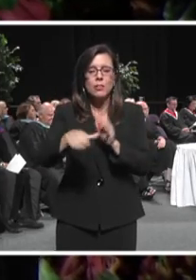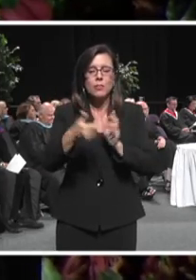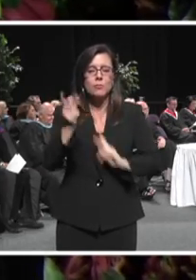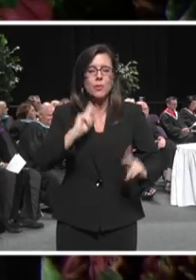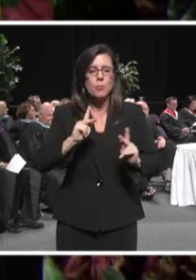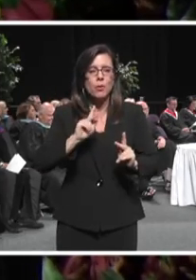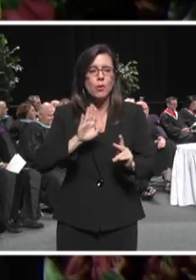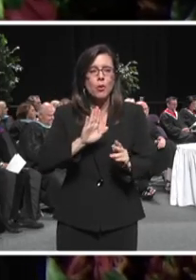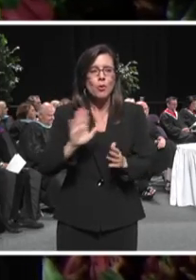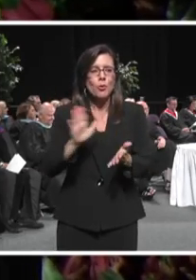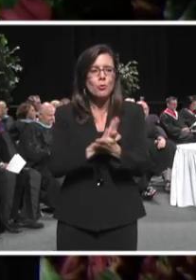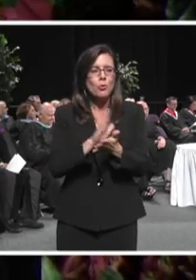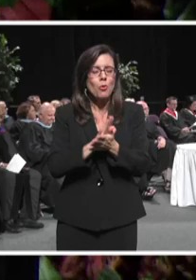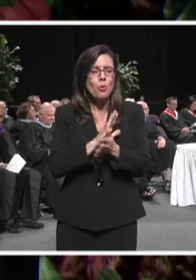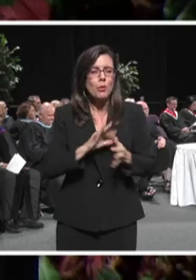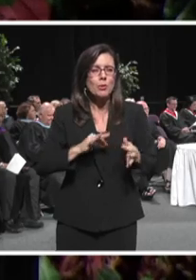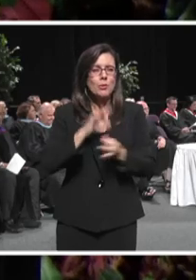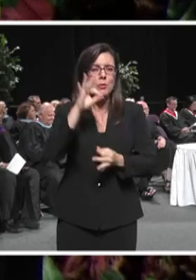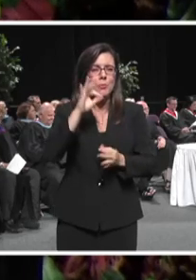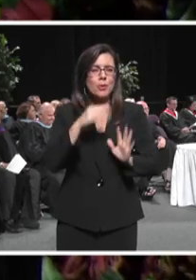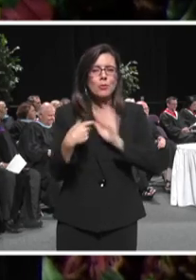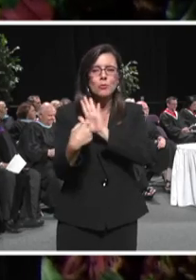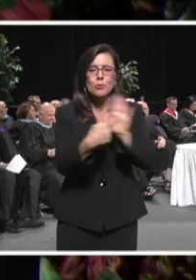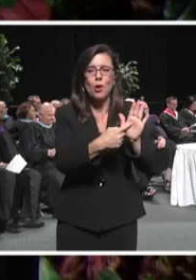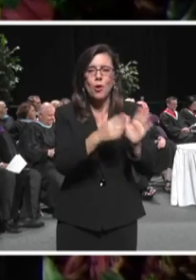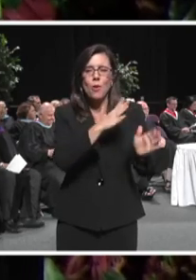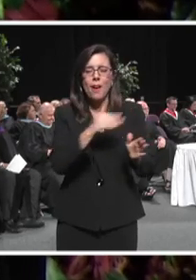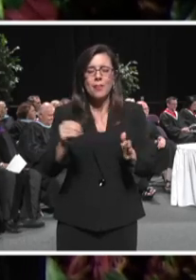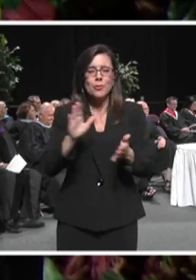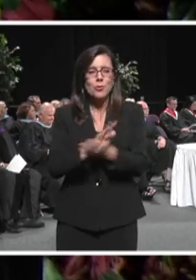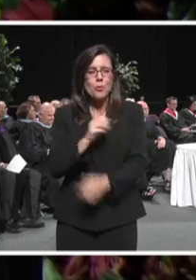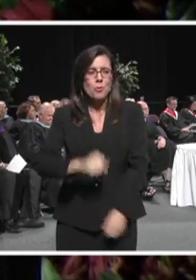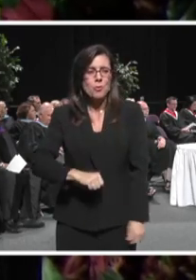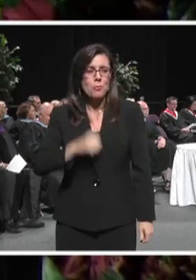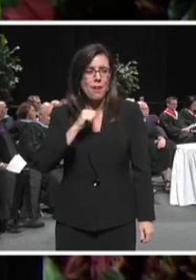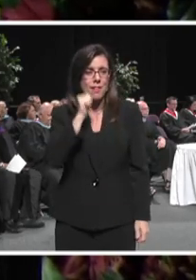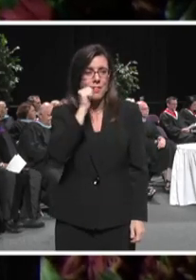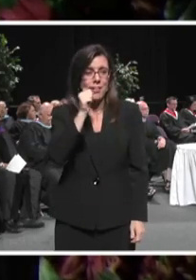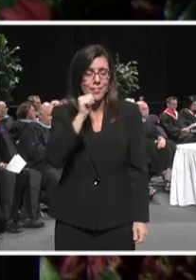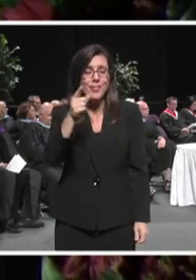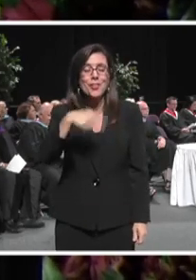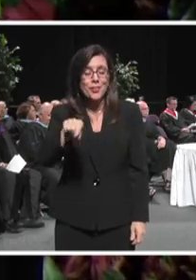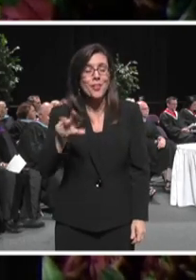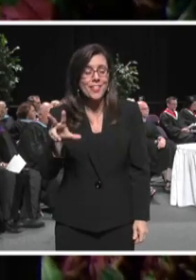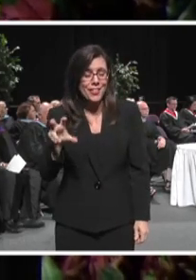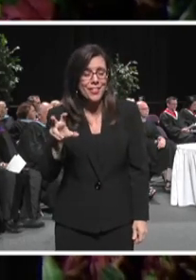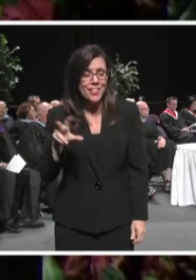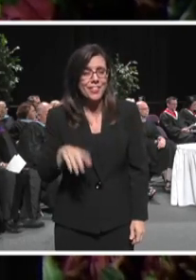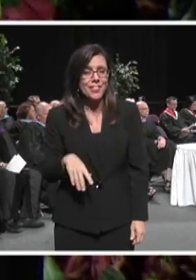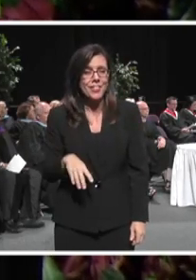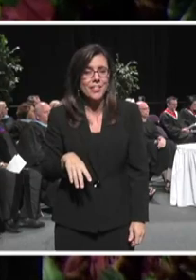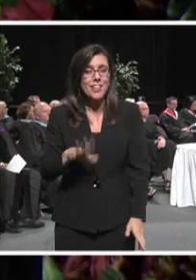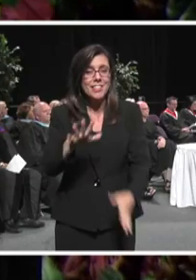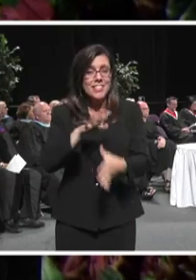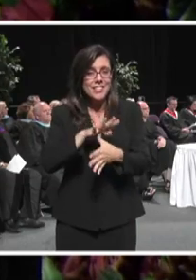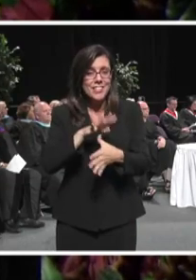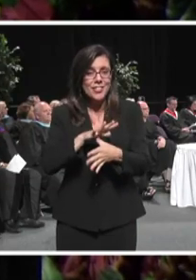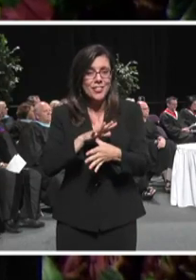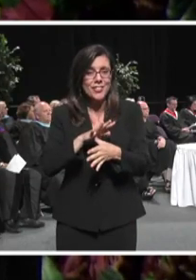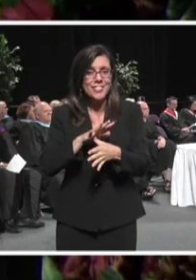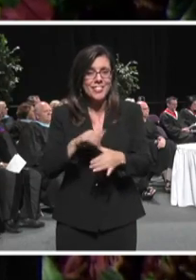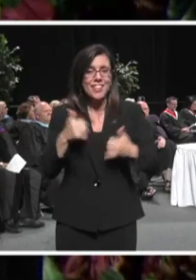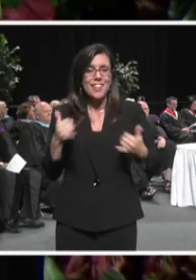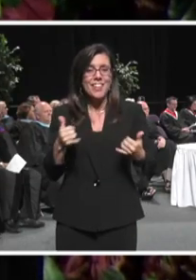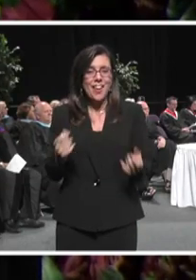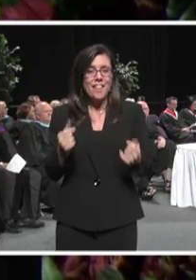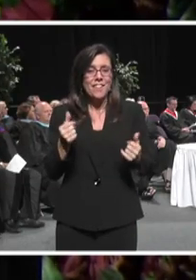exhibit, and the pride in your school that you show daily. You are the 300. So seniors, it's time for